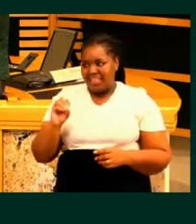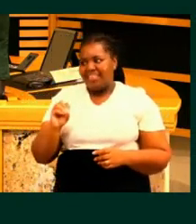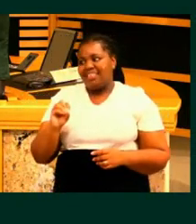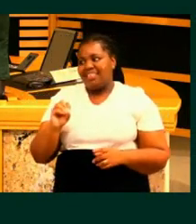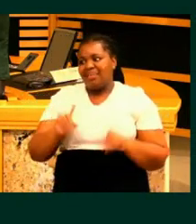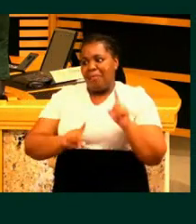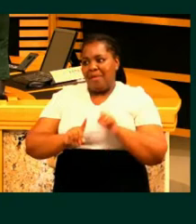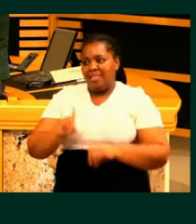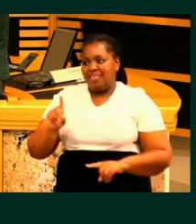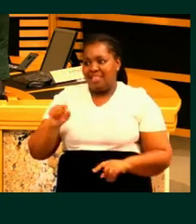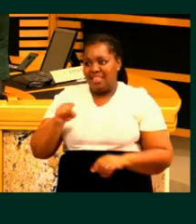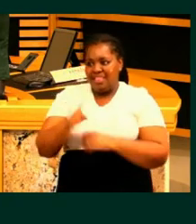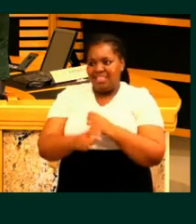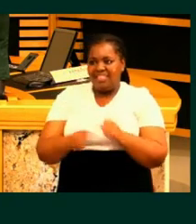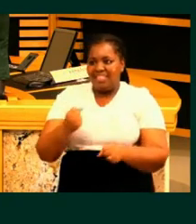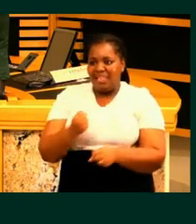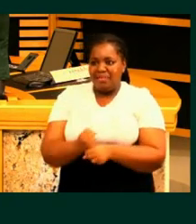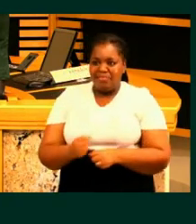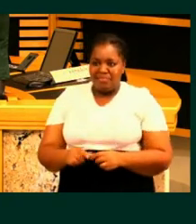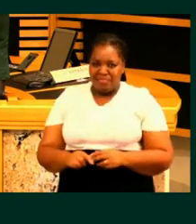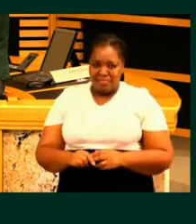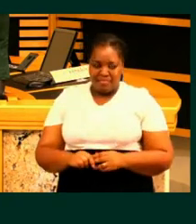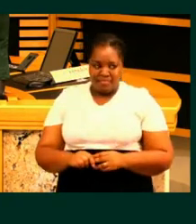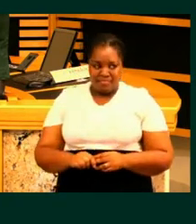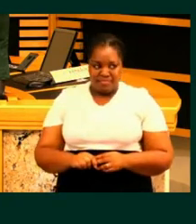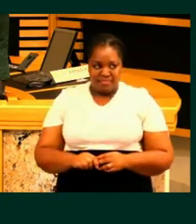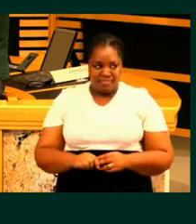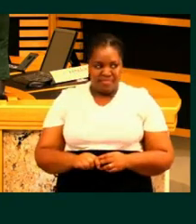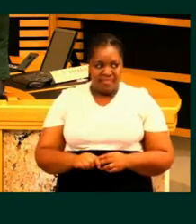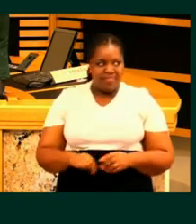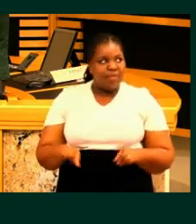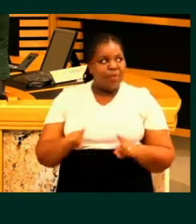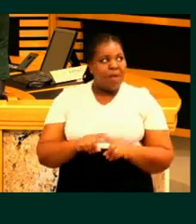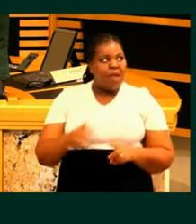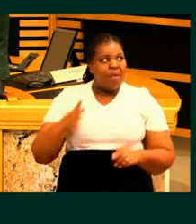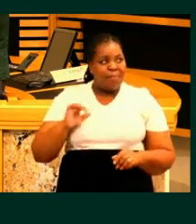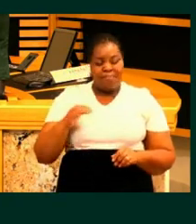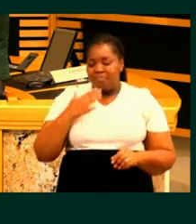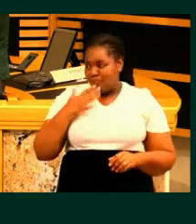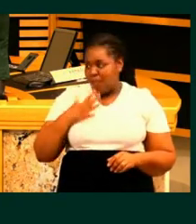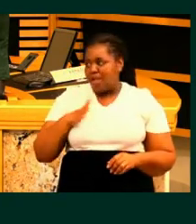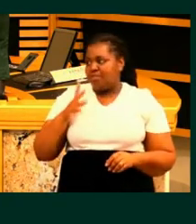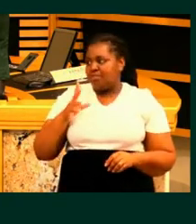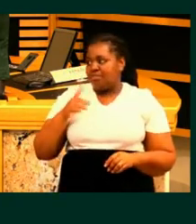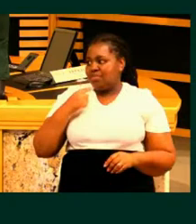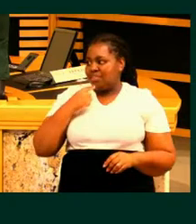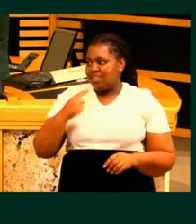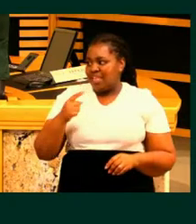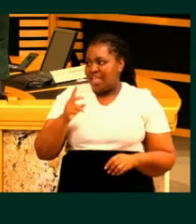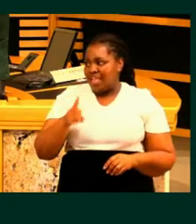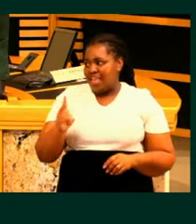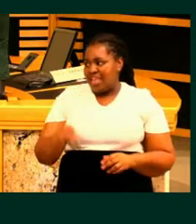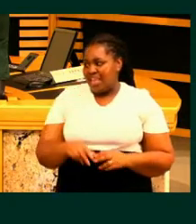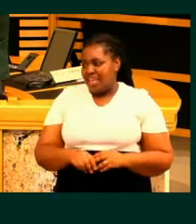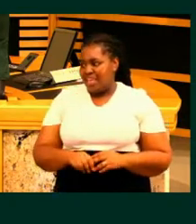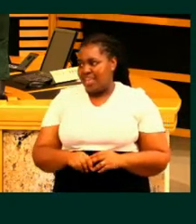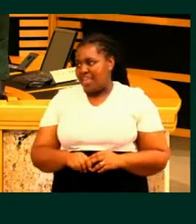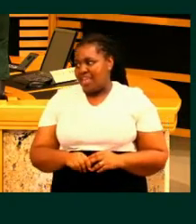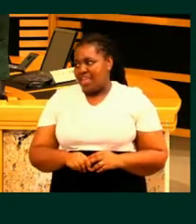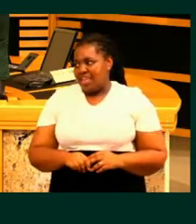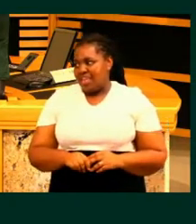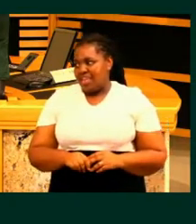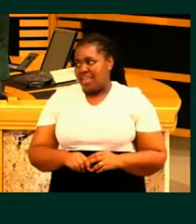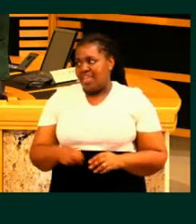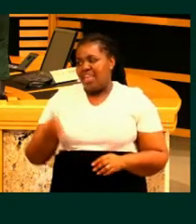this year we also want this house to know that H our